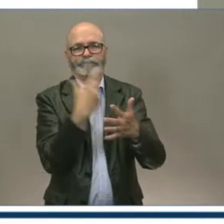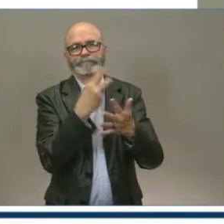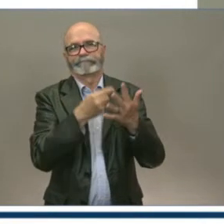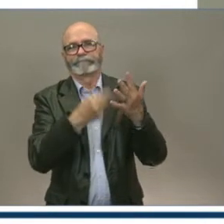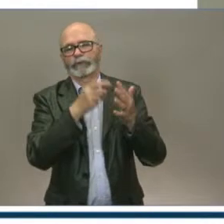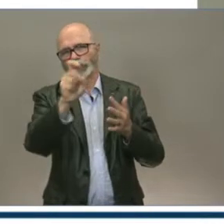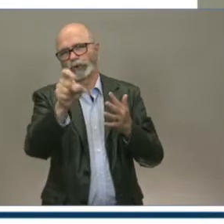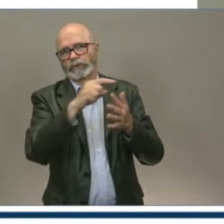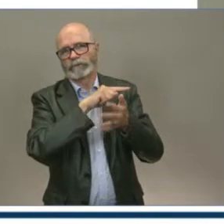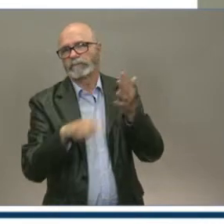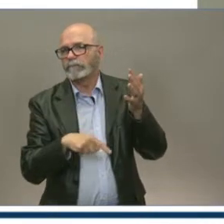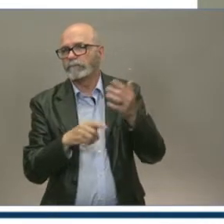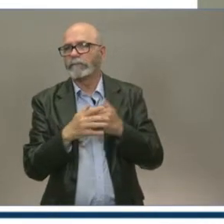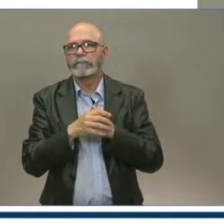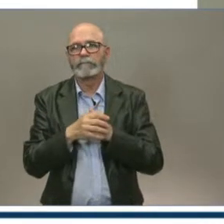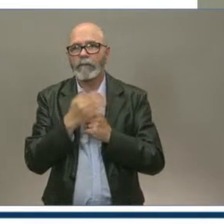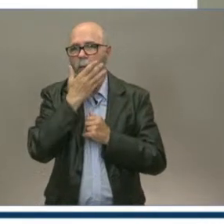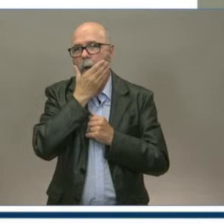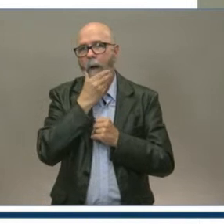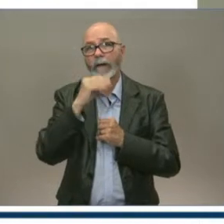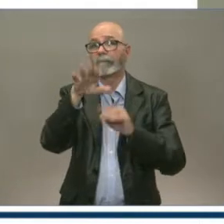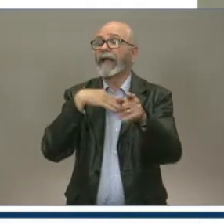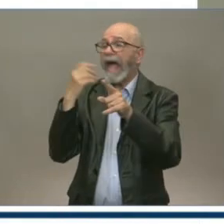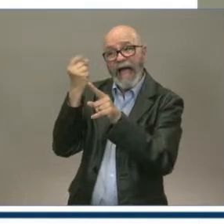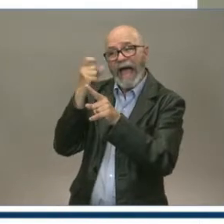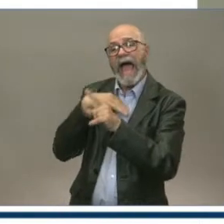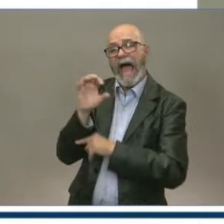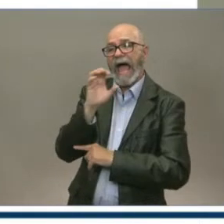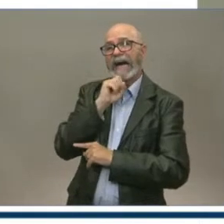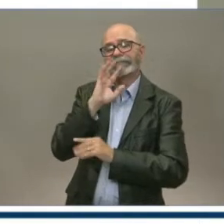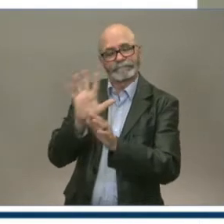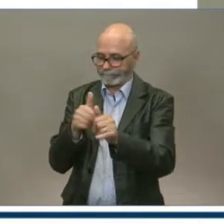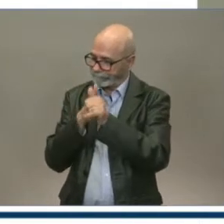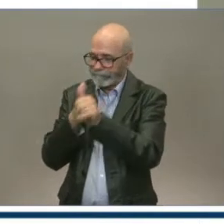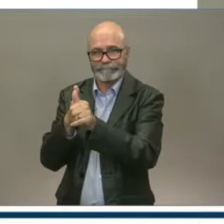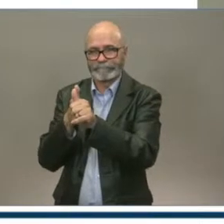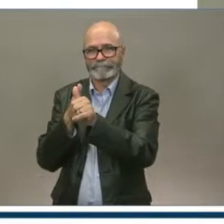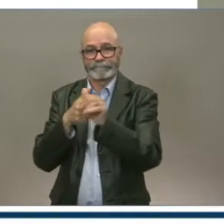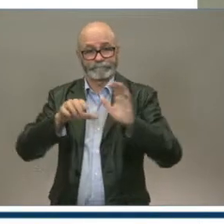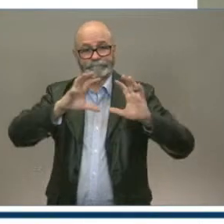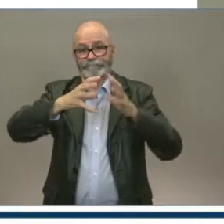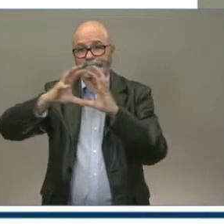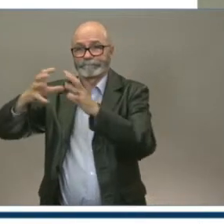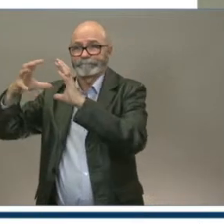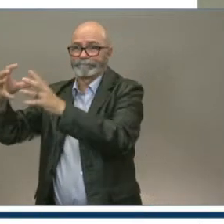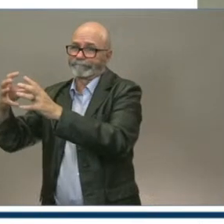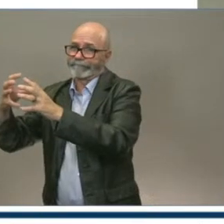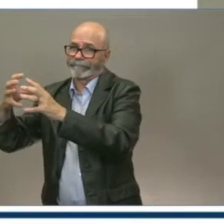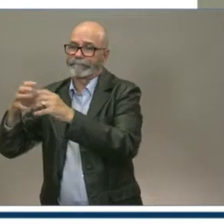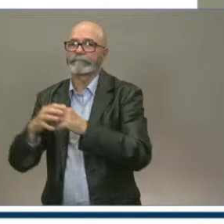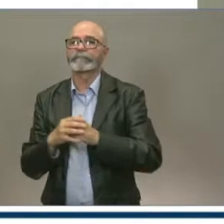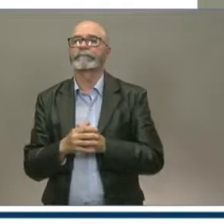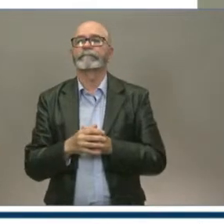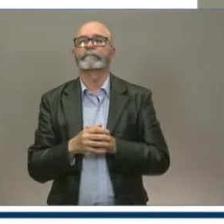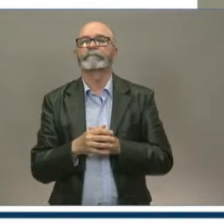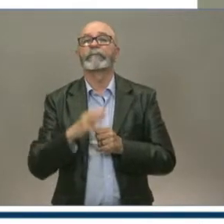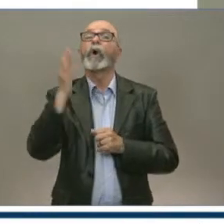age on the. I'll talk about the the other workers, long-distance